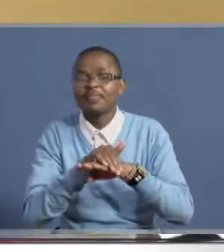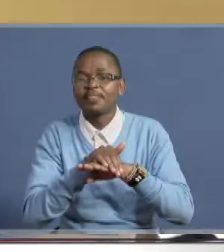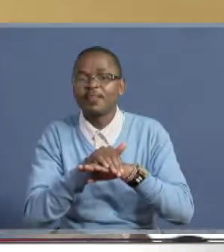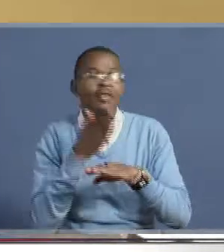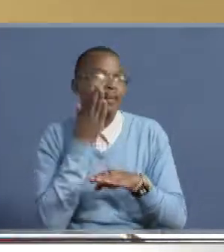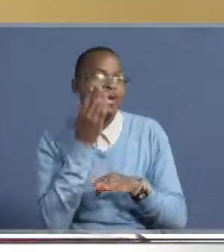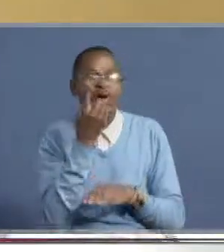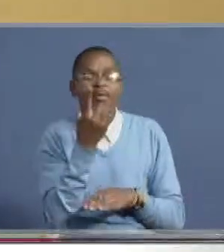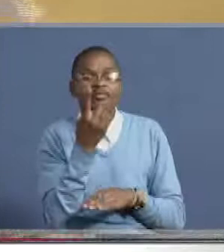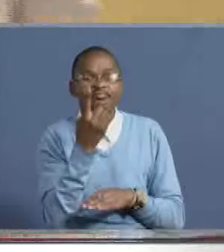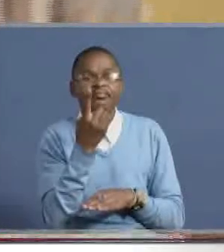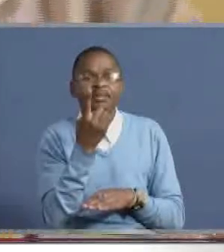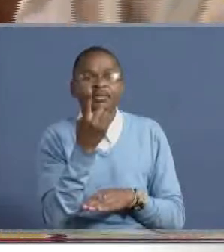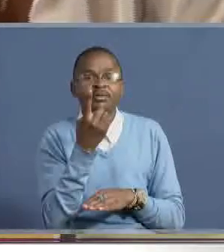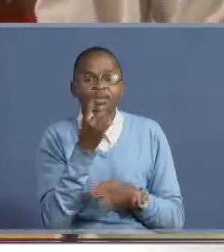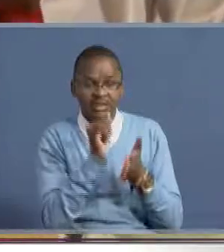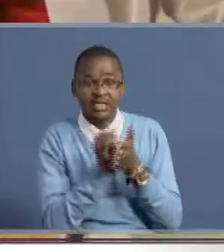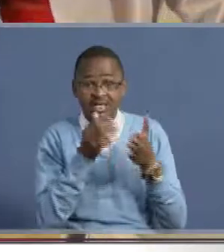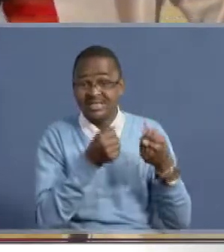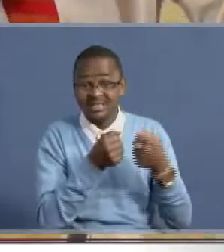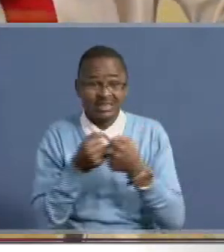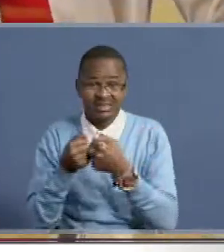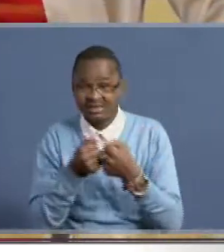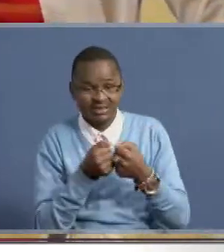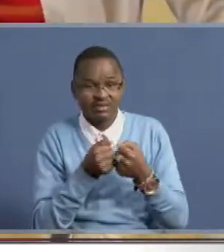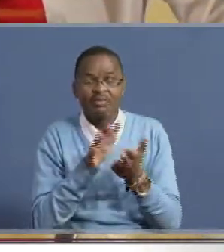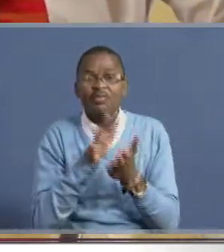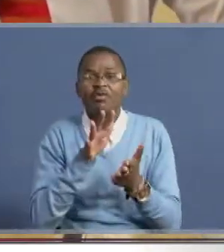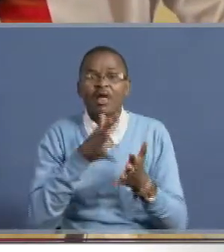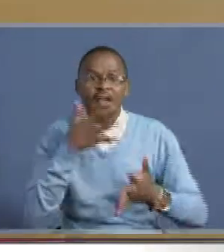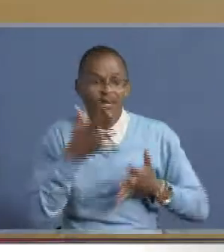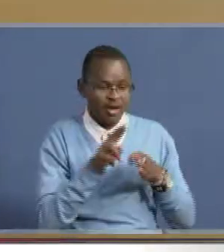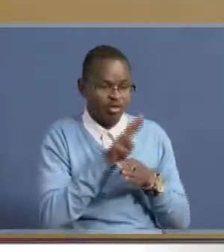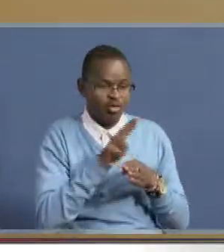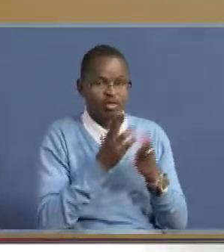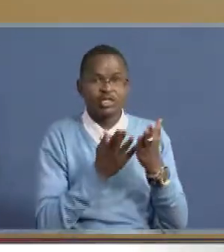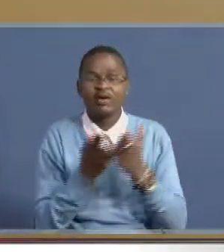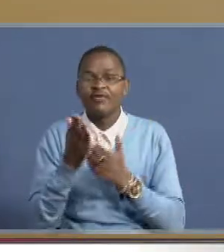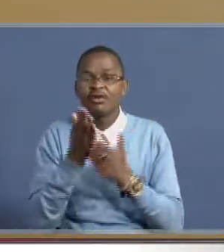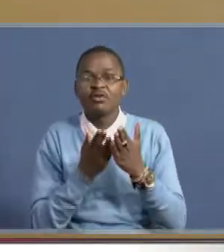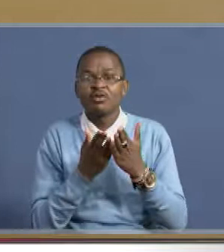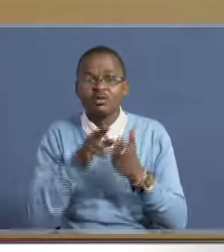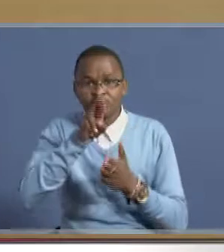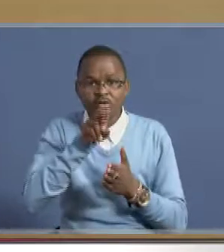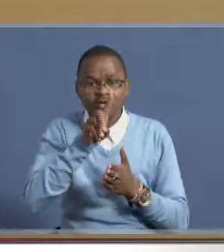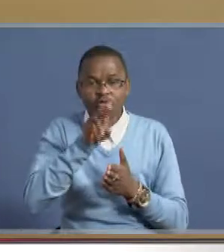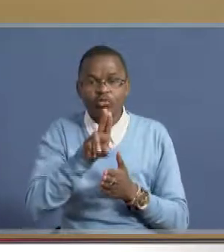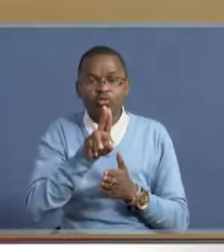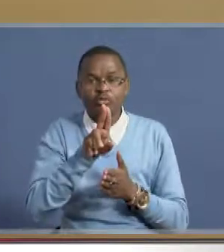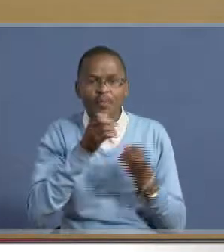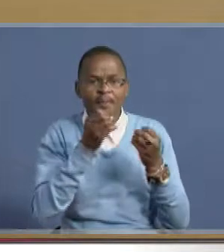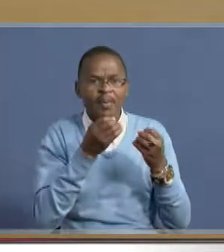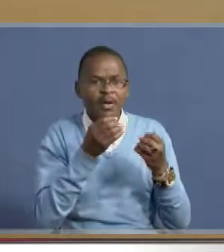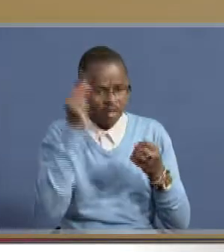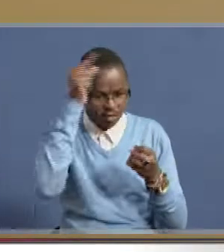The mother of one is alive to the fact that this is a challenge and hence is more than happy to use the services of Afli Nundu, a biomedical